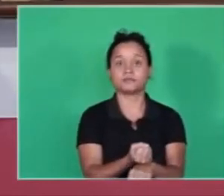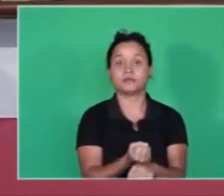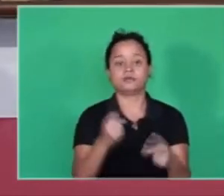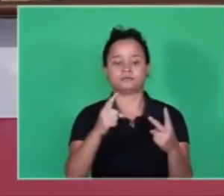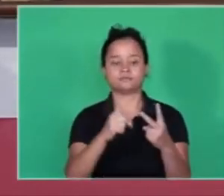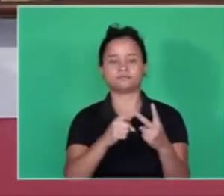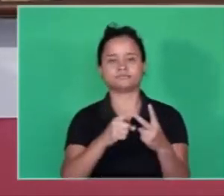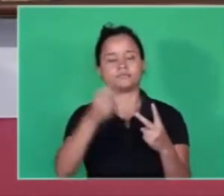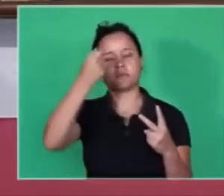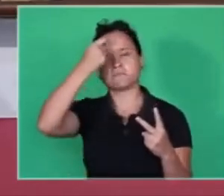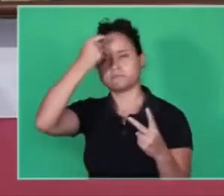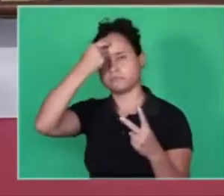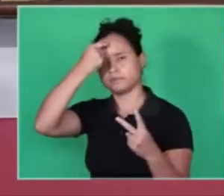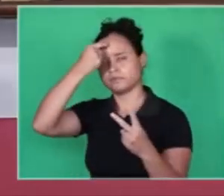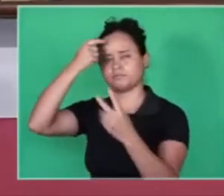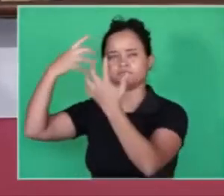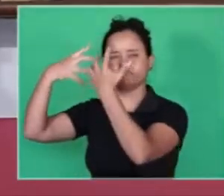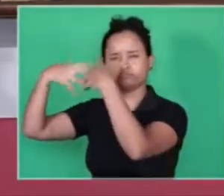and mind,